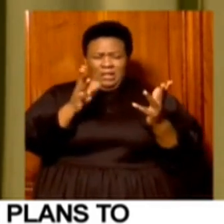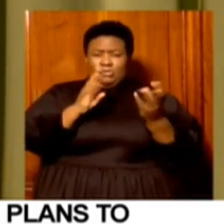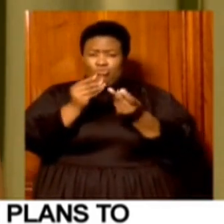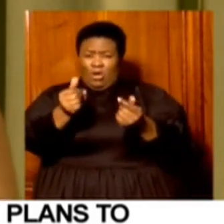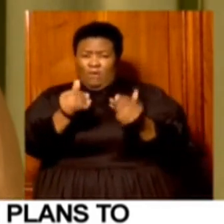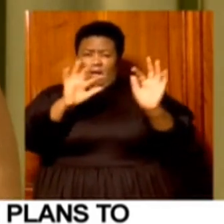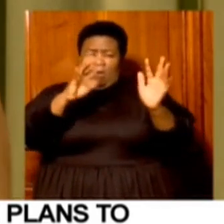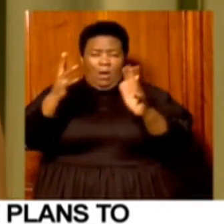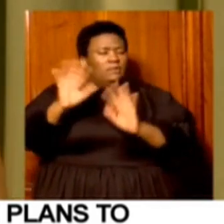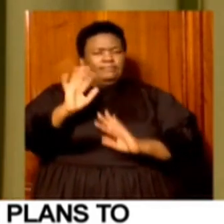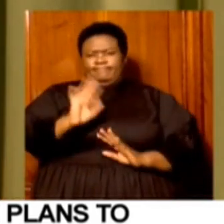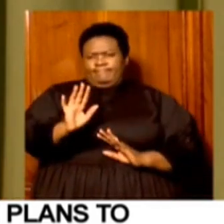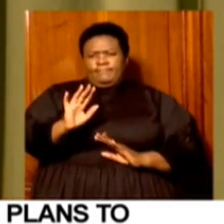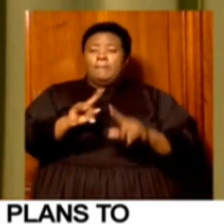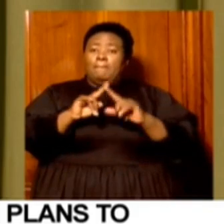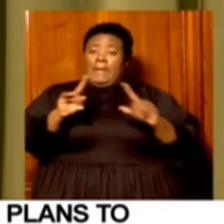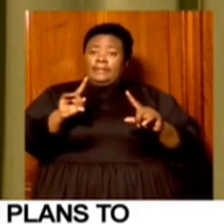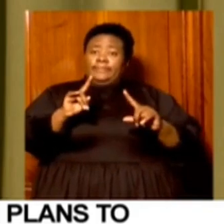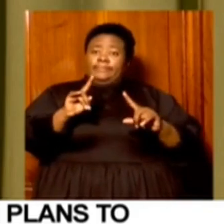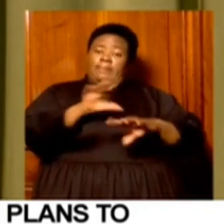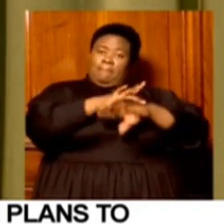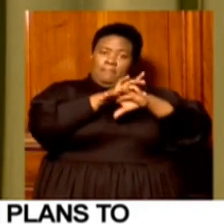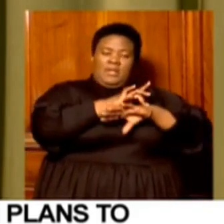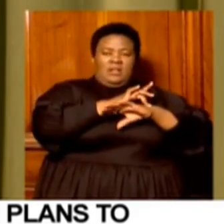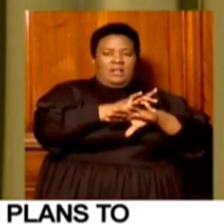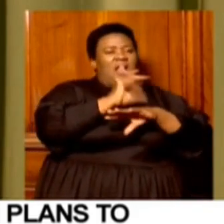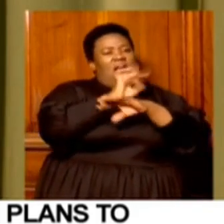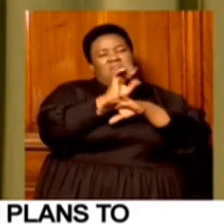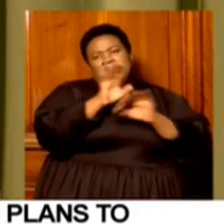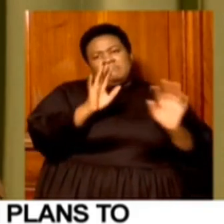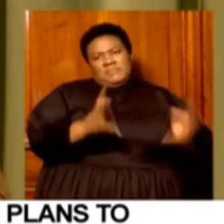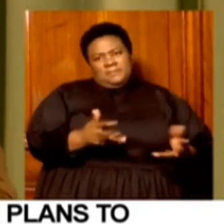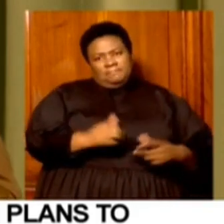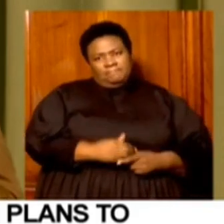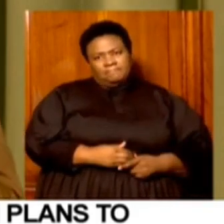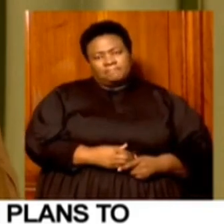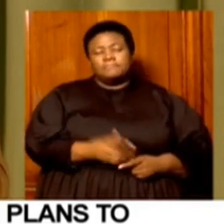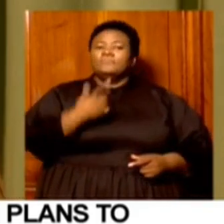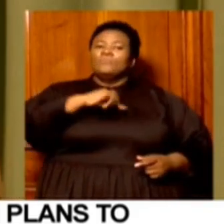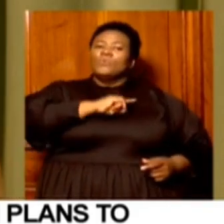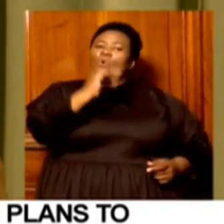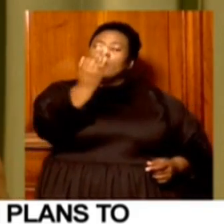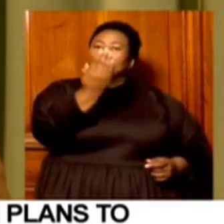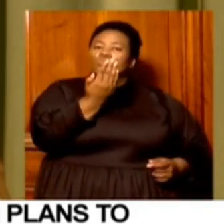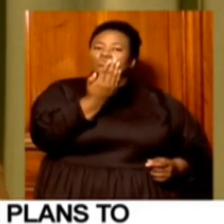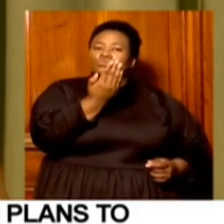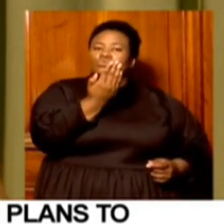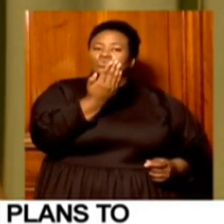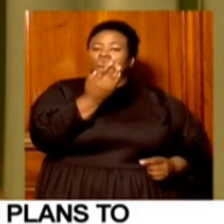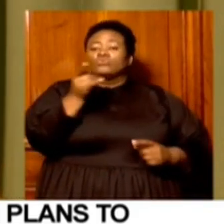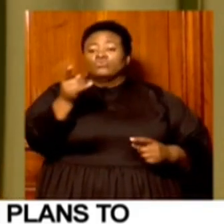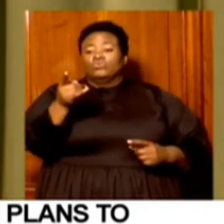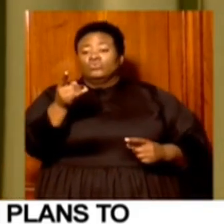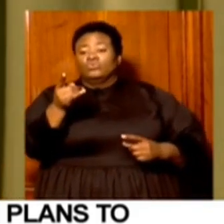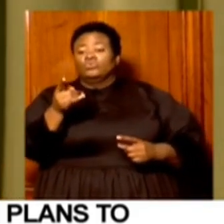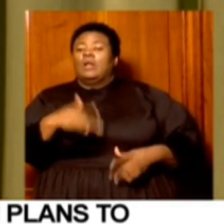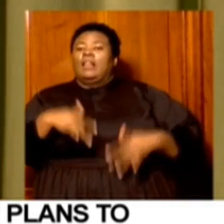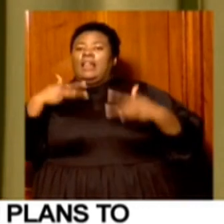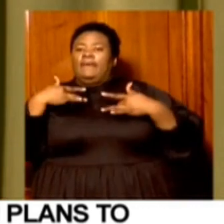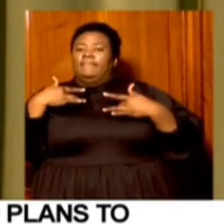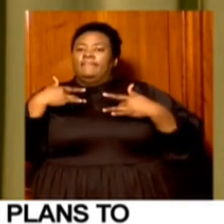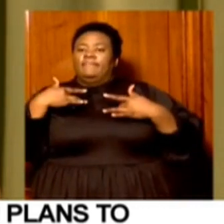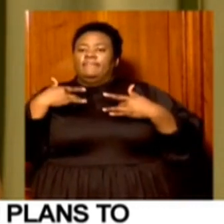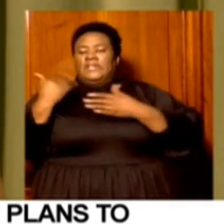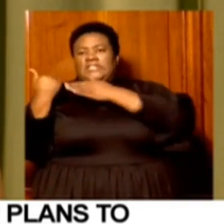the recession. But we can give you this. So our approach is livelihoods and at the same time